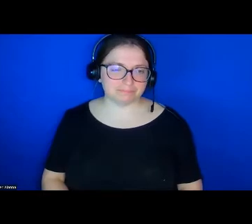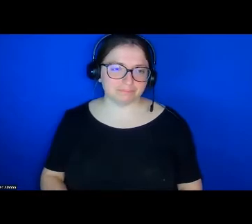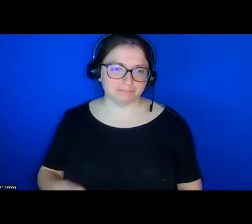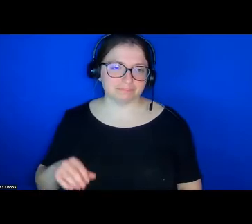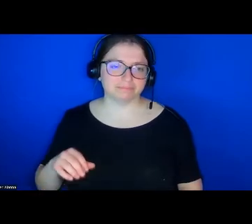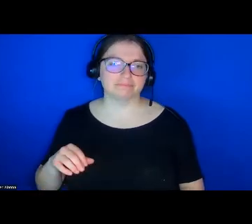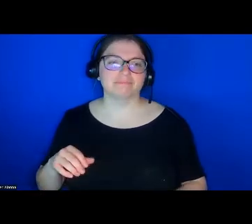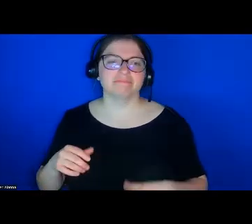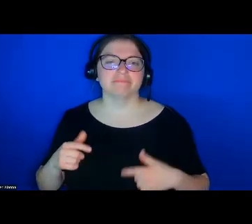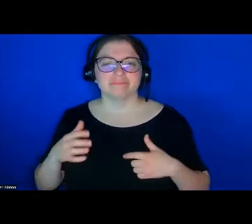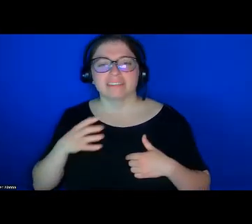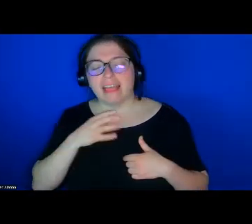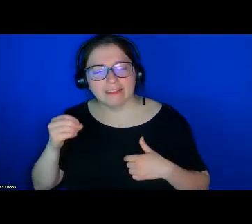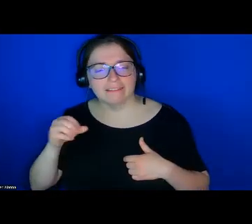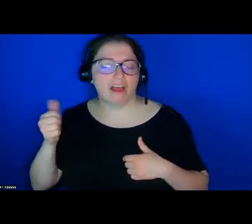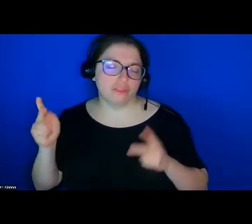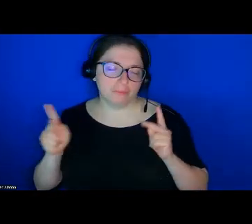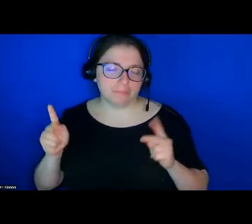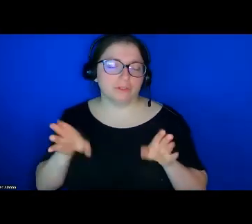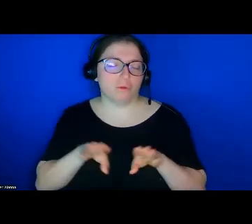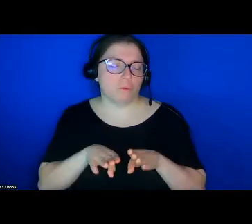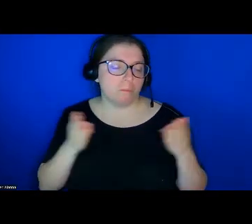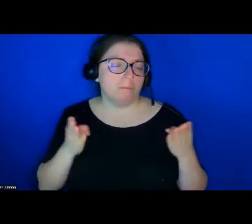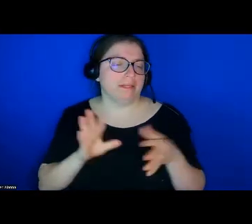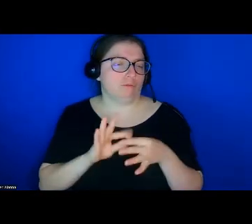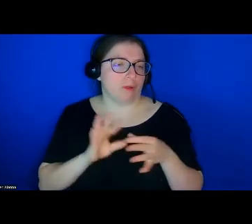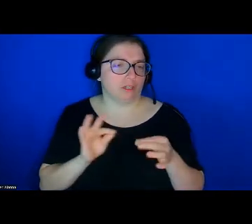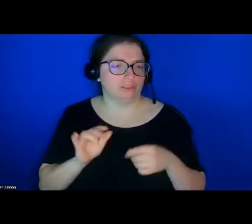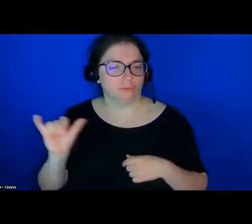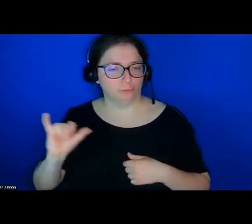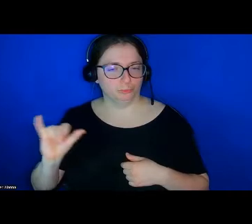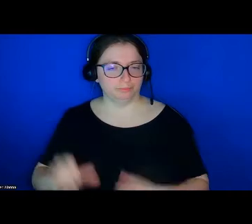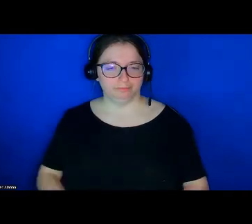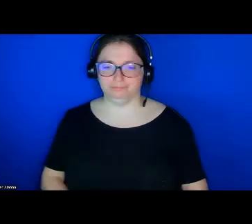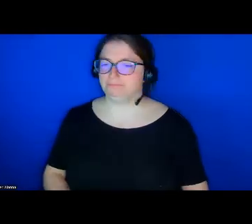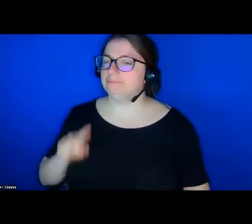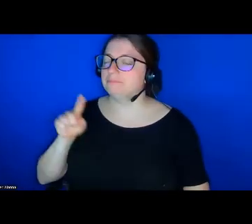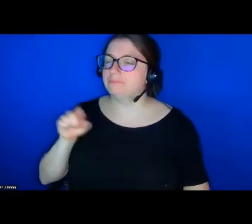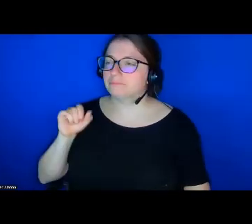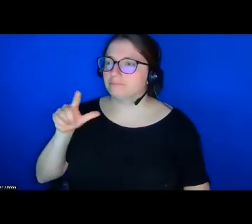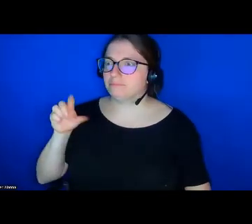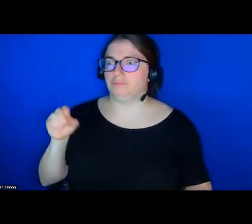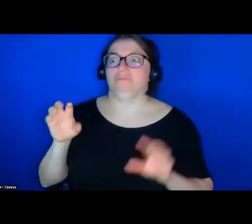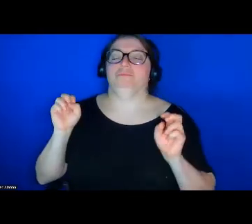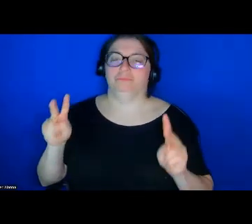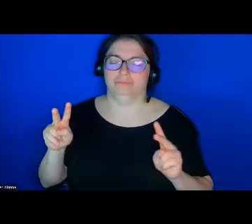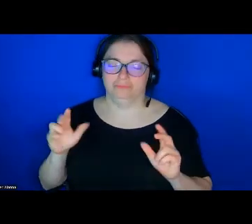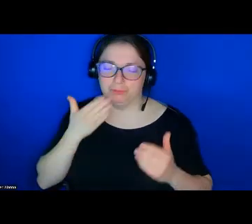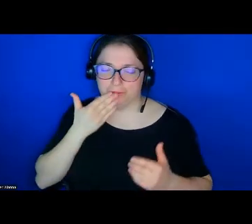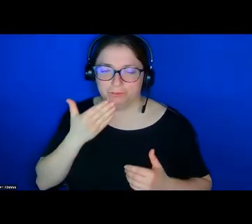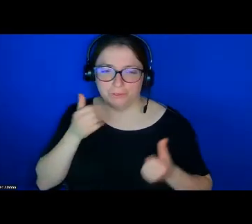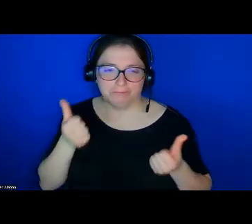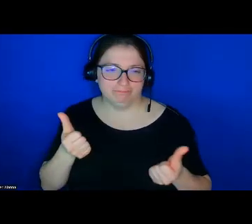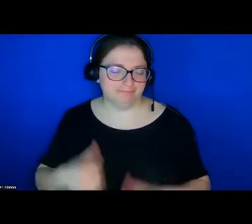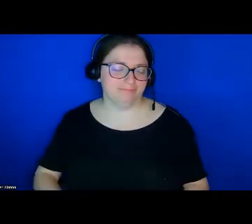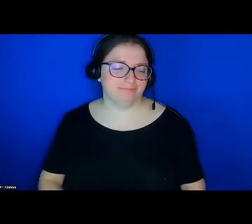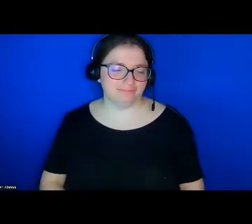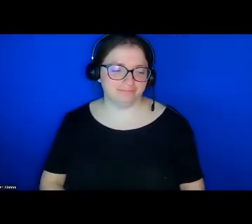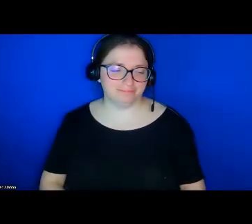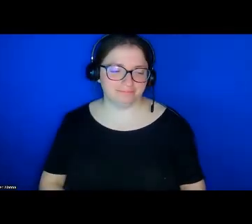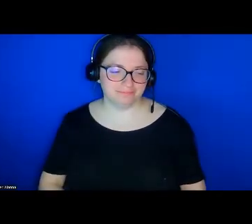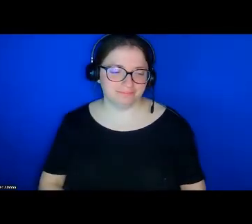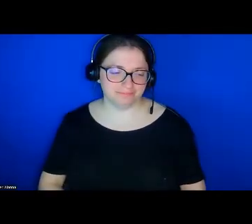opening remarks from other uh committee members okay great great so then great no I did I